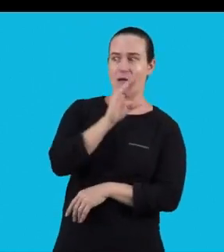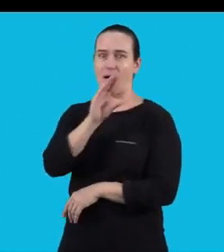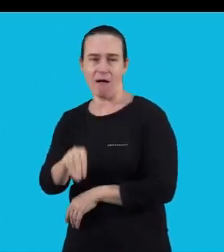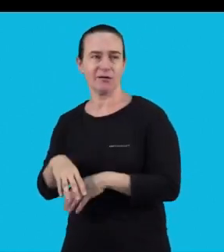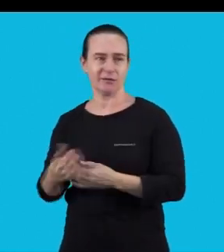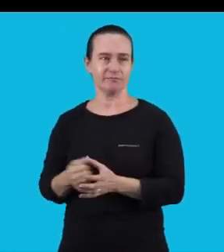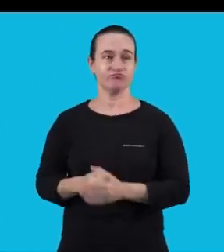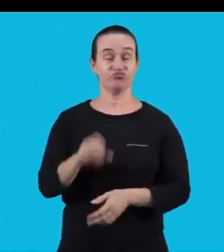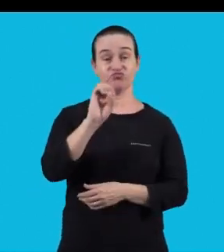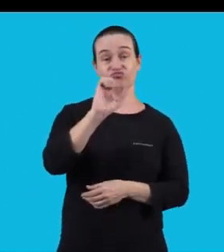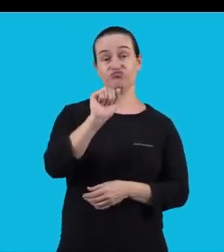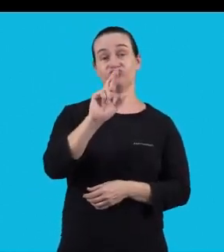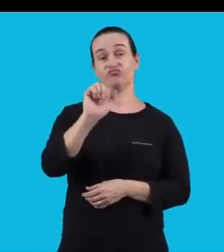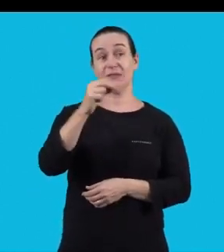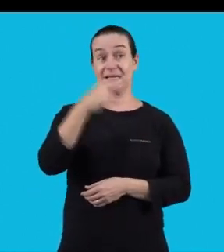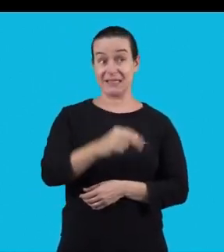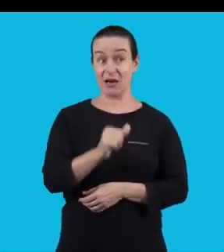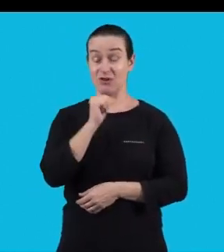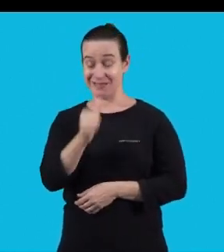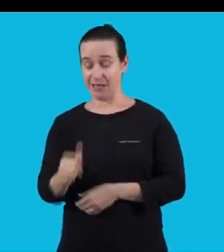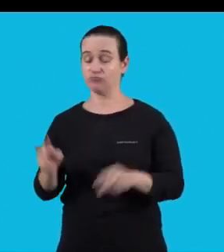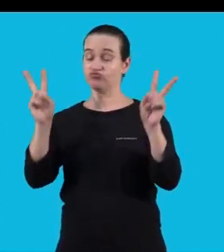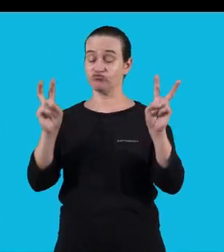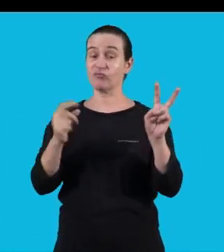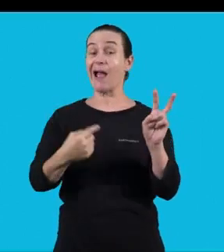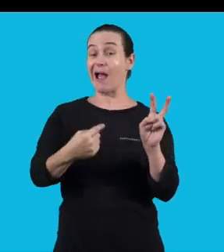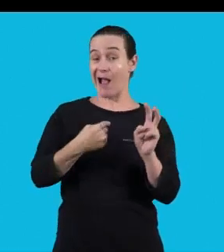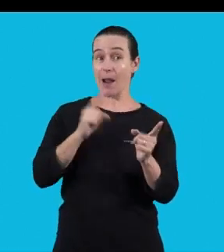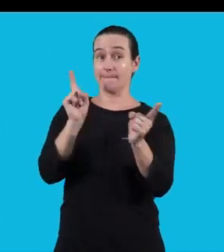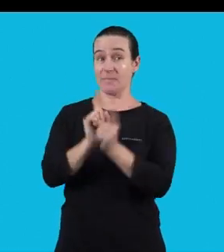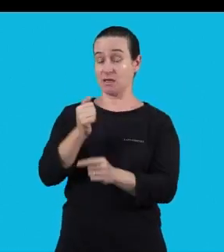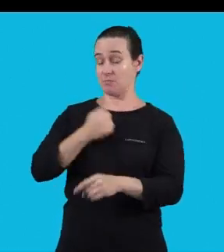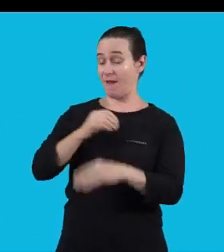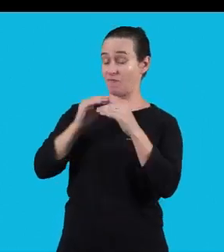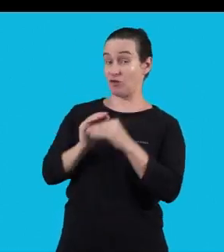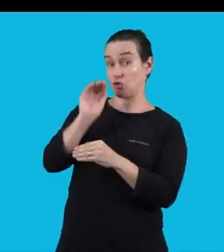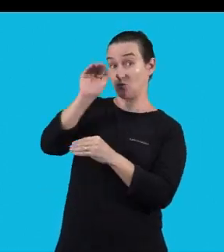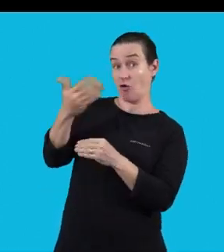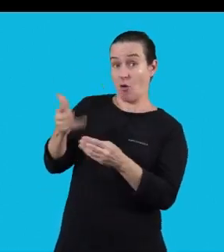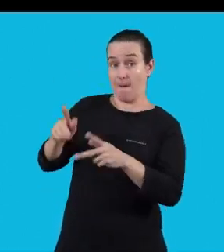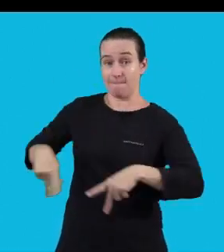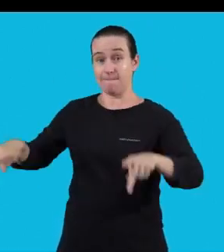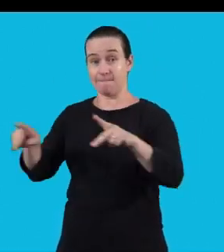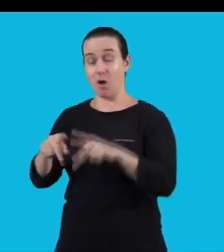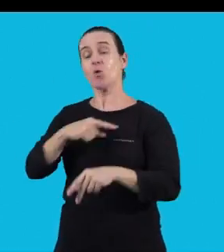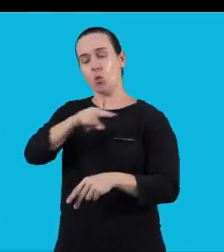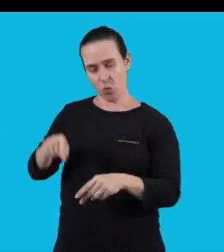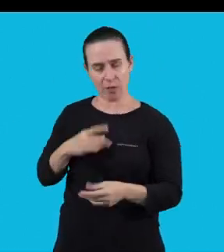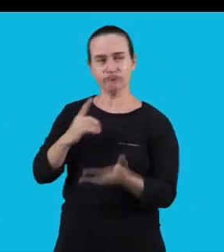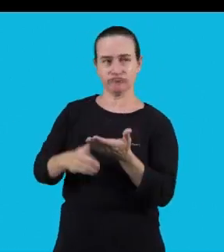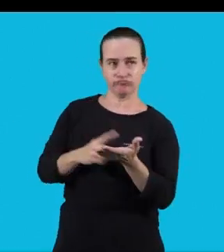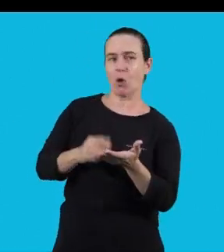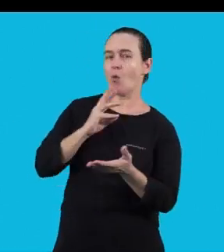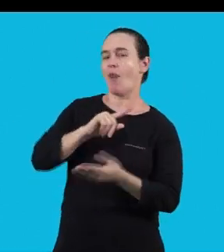Sarah said, I am meeting my friends tomorrow at the park and we will